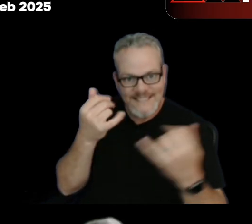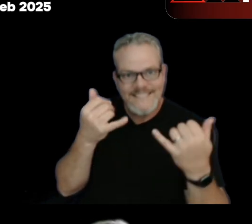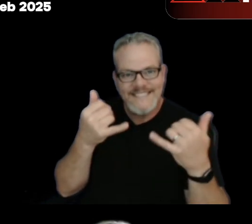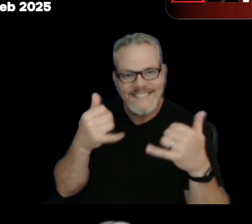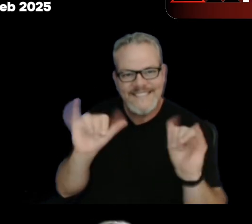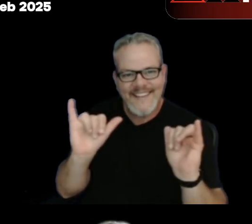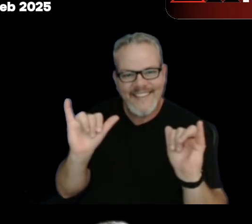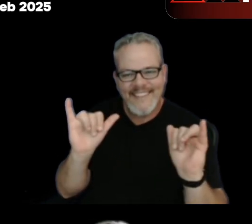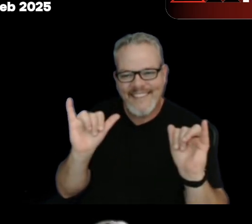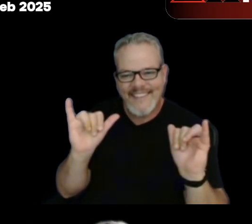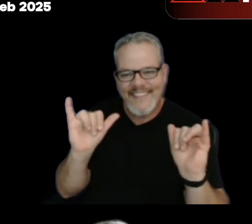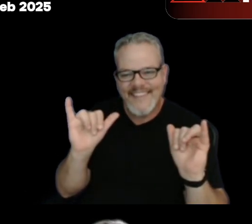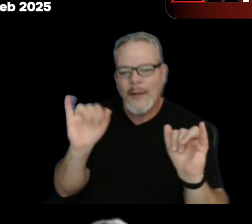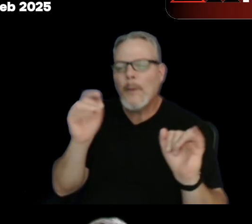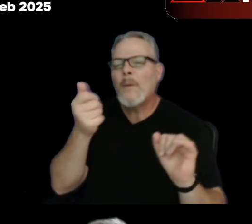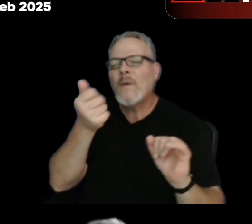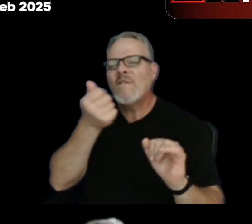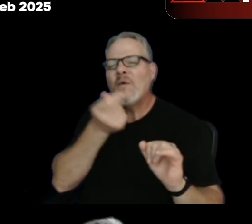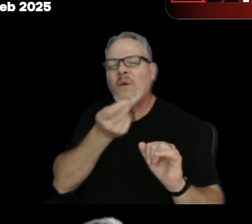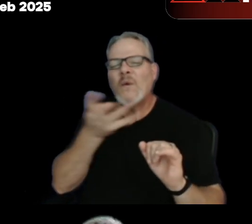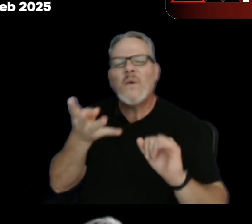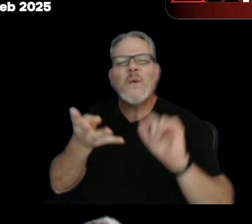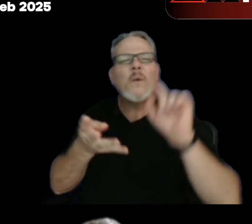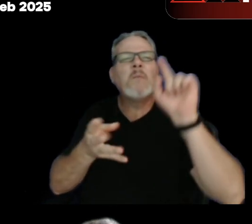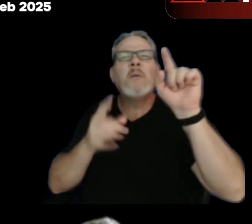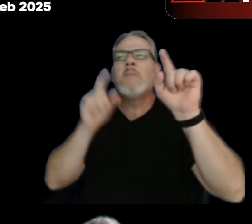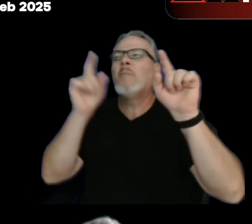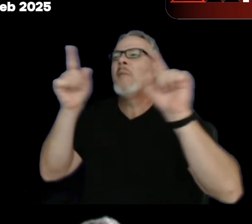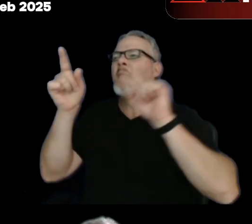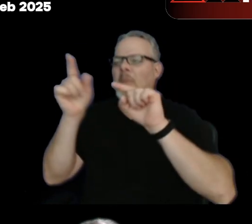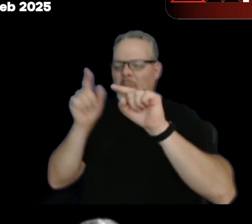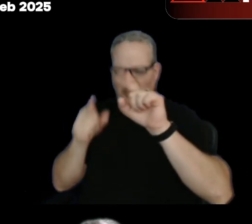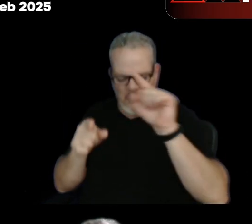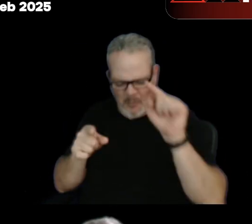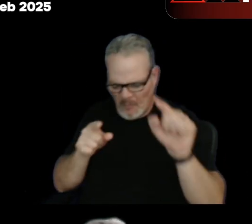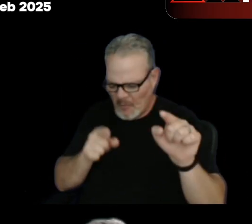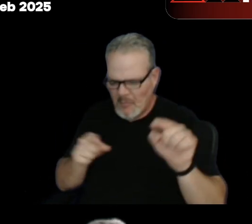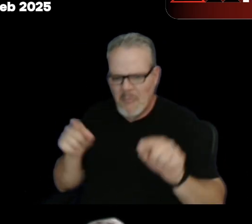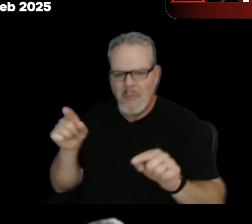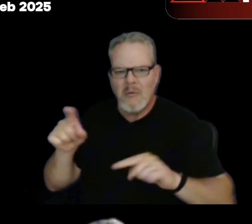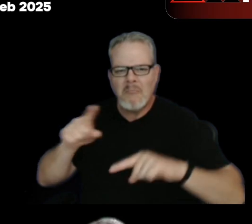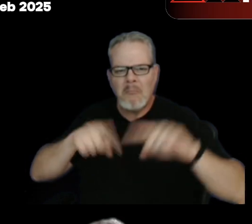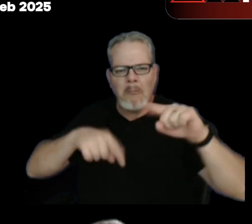not accumulating in any great number or in any location.